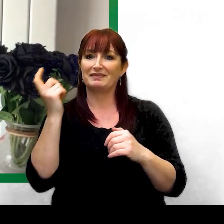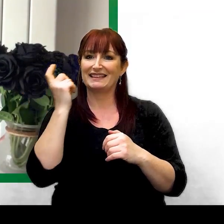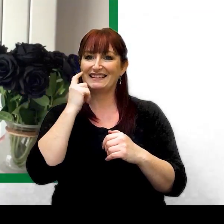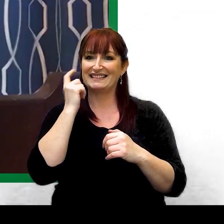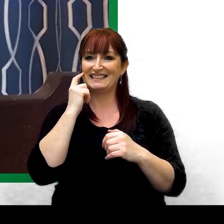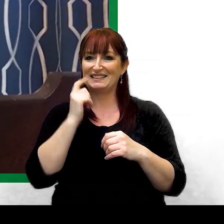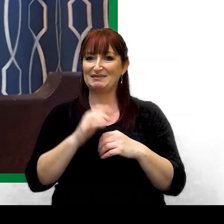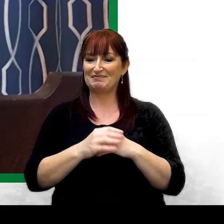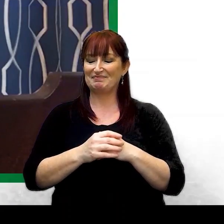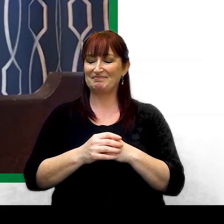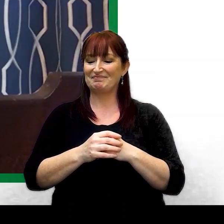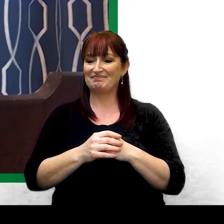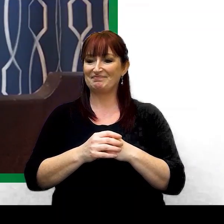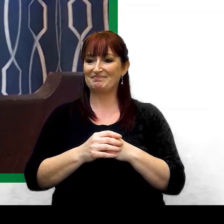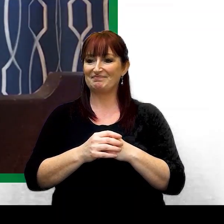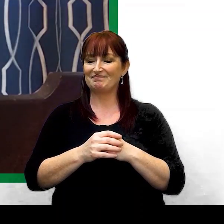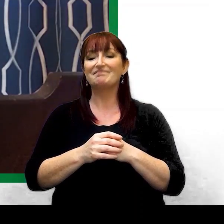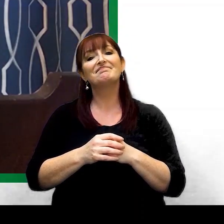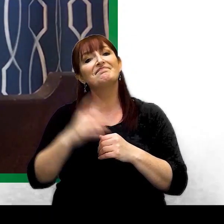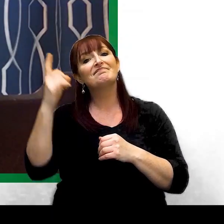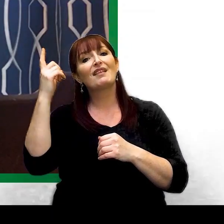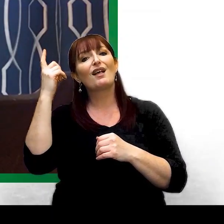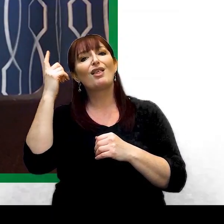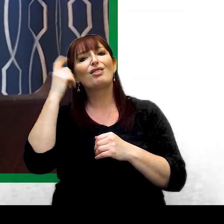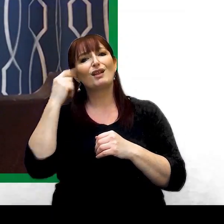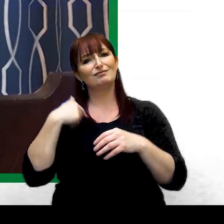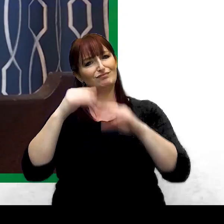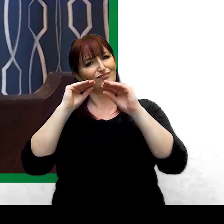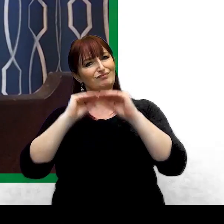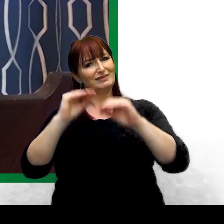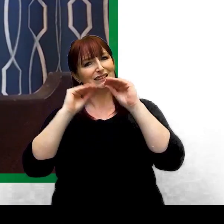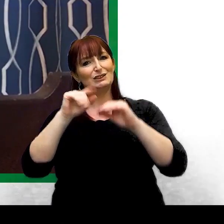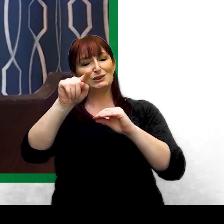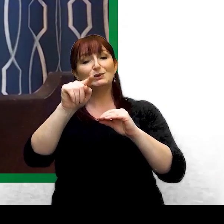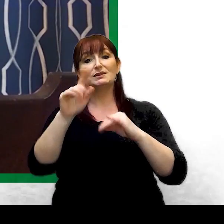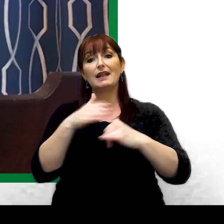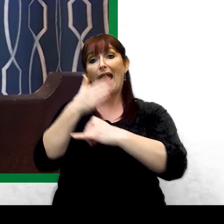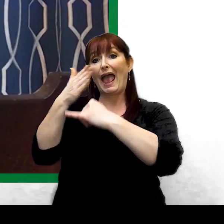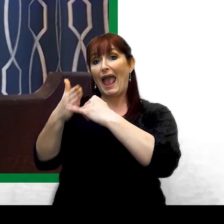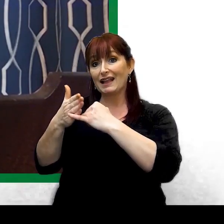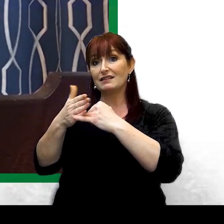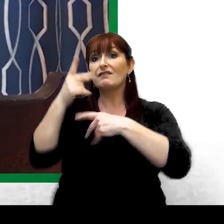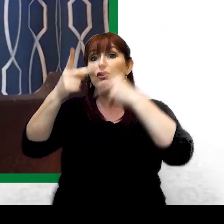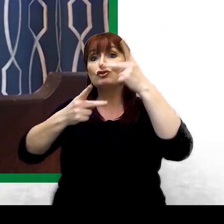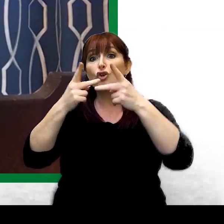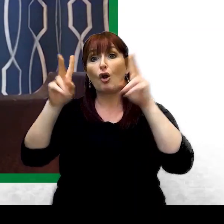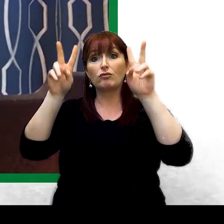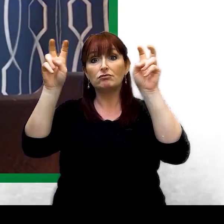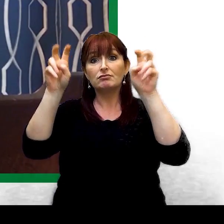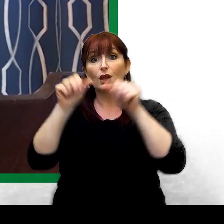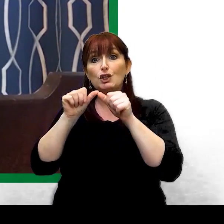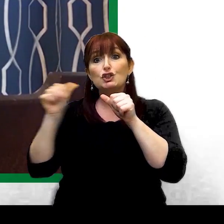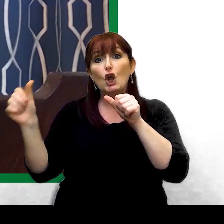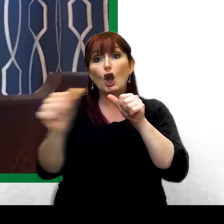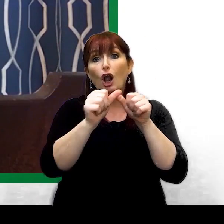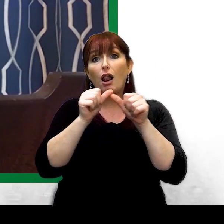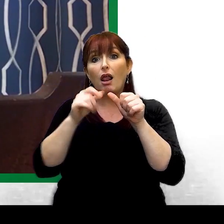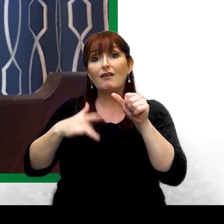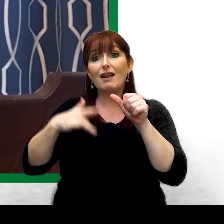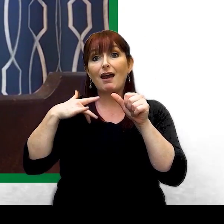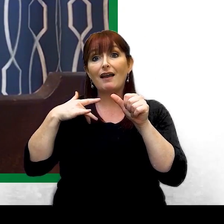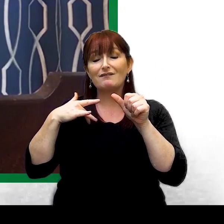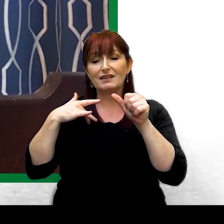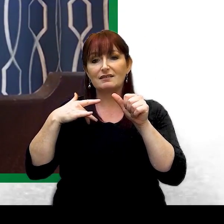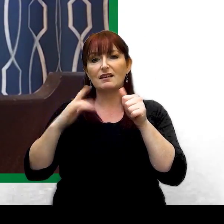easy. We thought we'd teach you the closing chorus of Circle of Life. So the first thing we